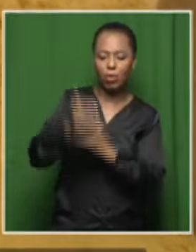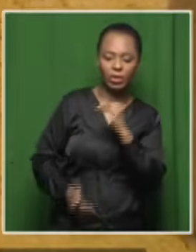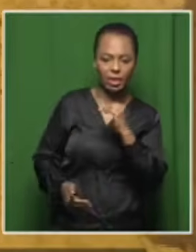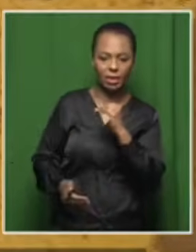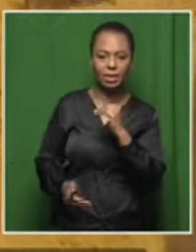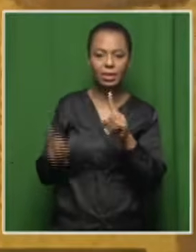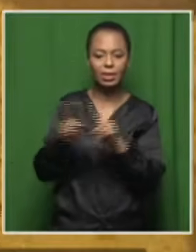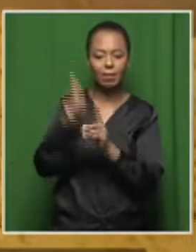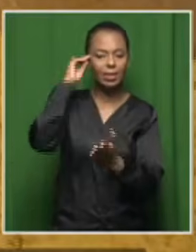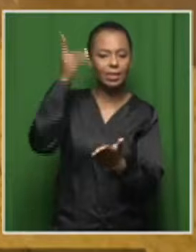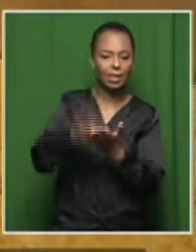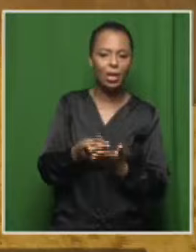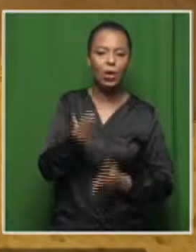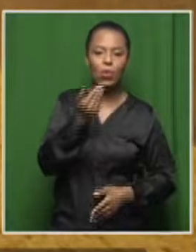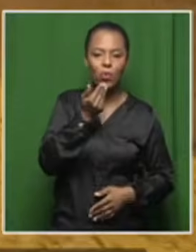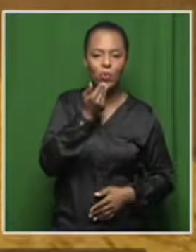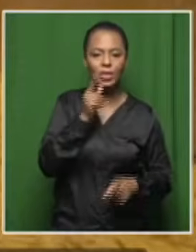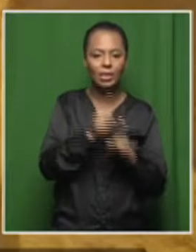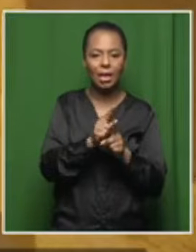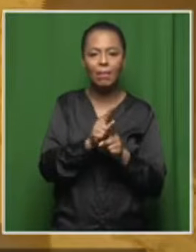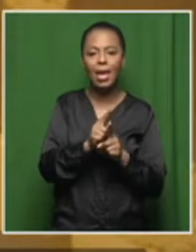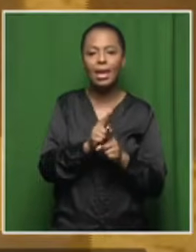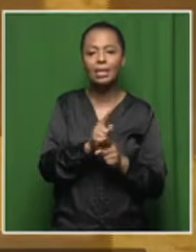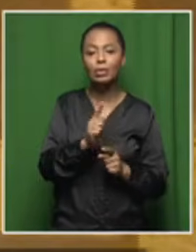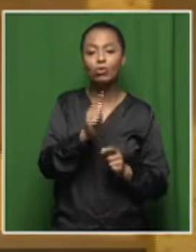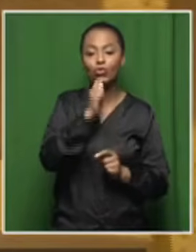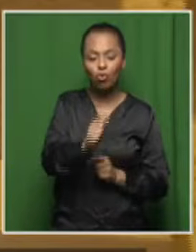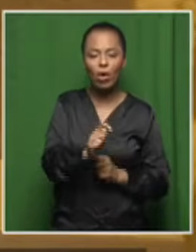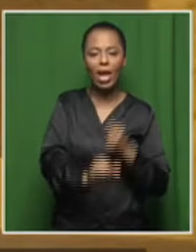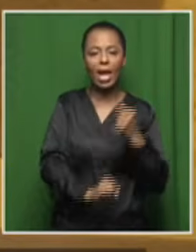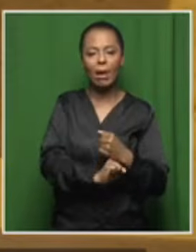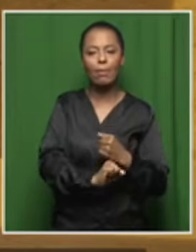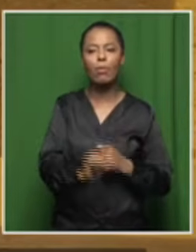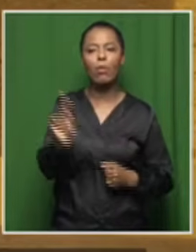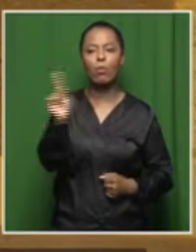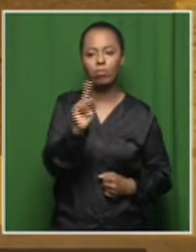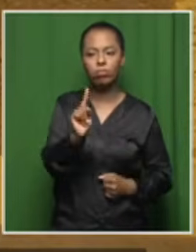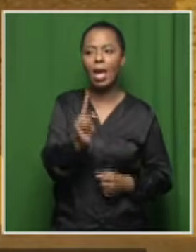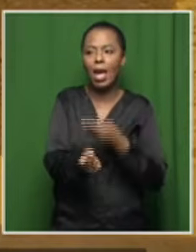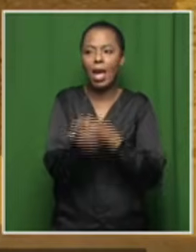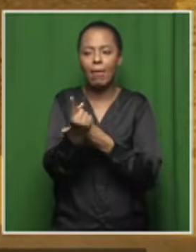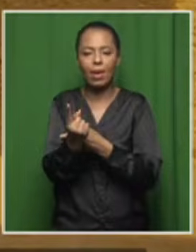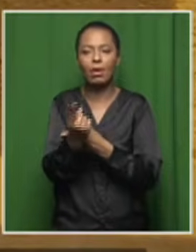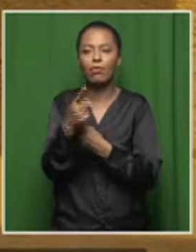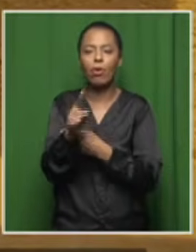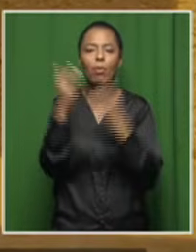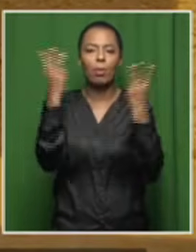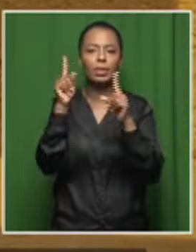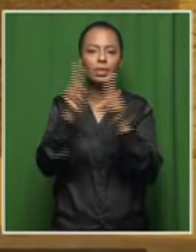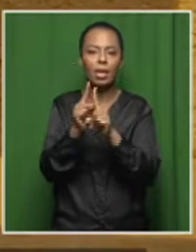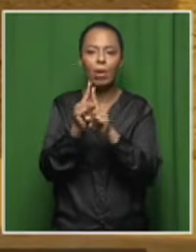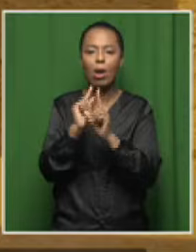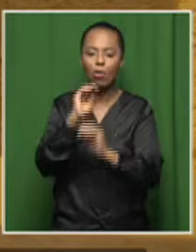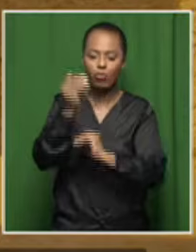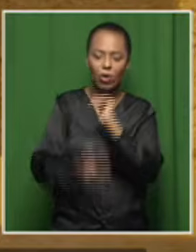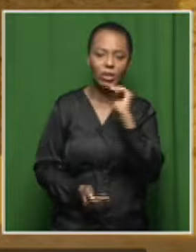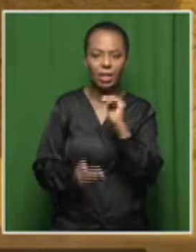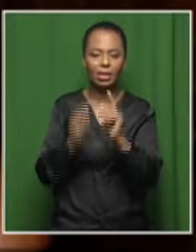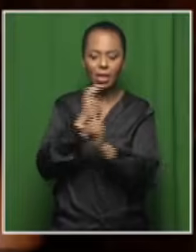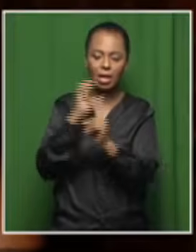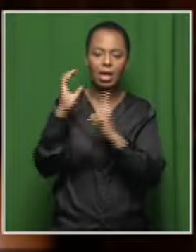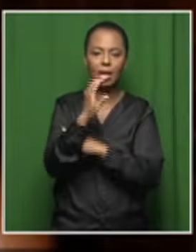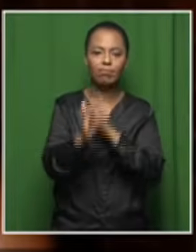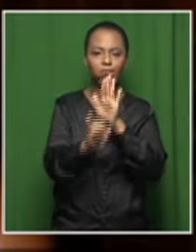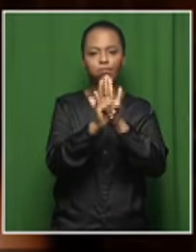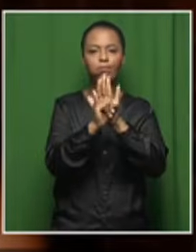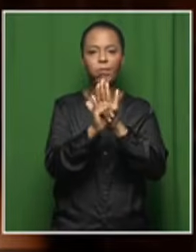and essentially what happens to the people that live there. What is our responsibility to protect our cultural identities and just